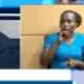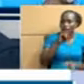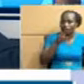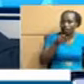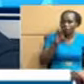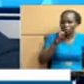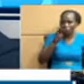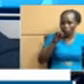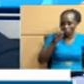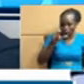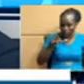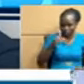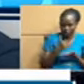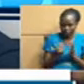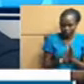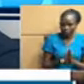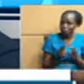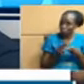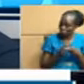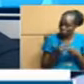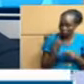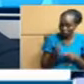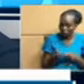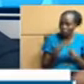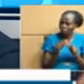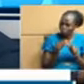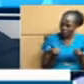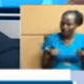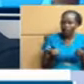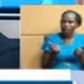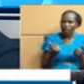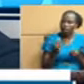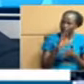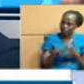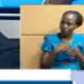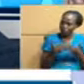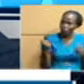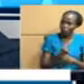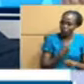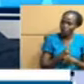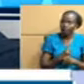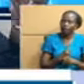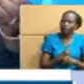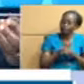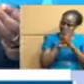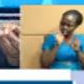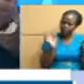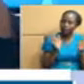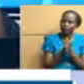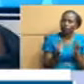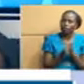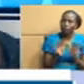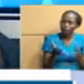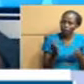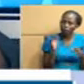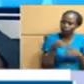I'm yet to see proper frameworks that properly identify how we are putting the informal sector into